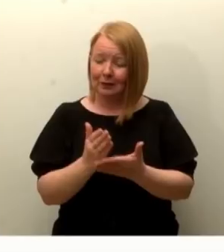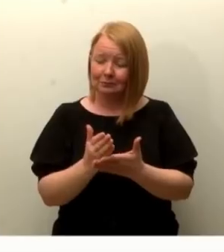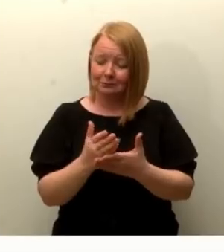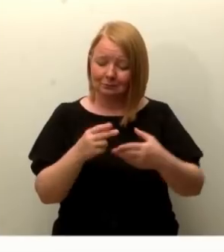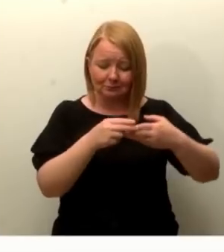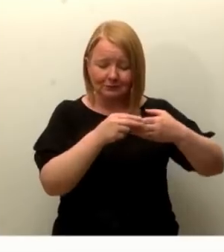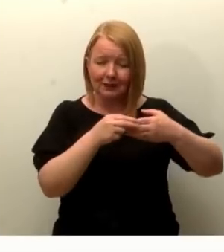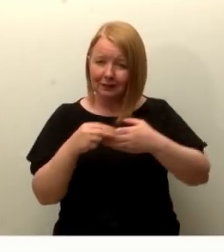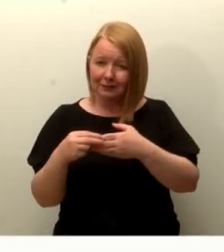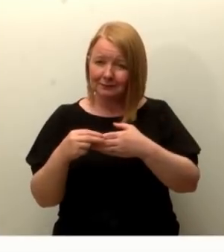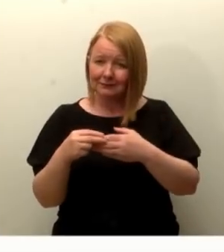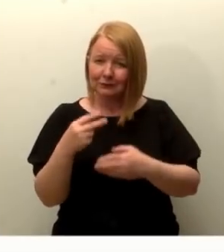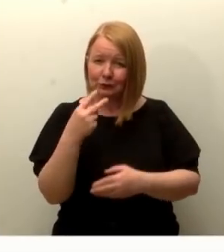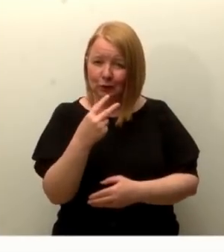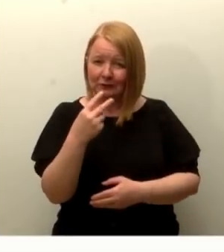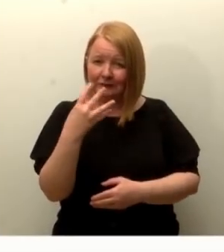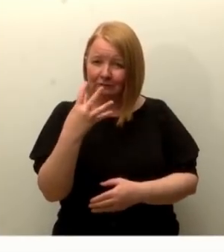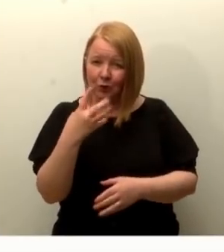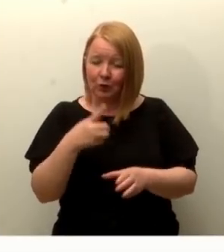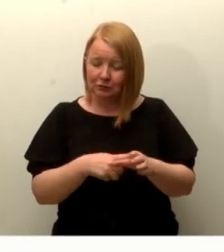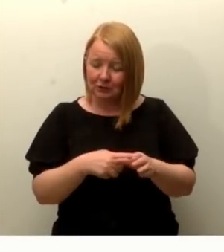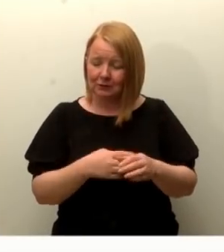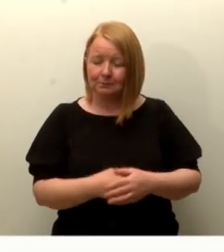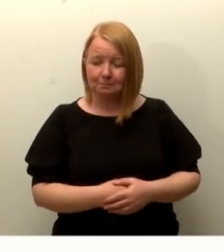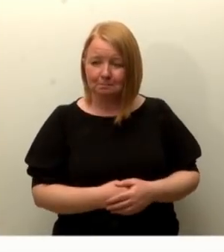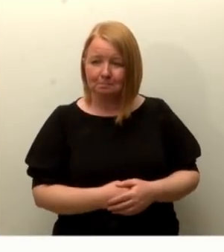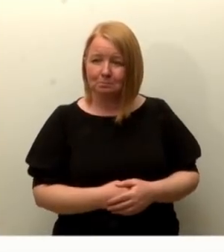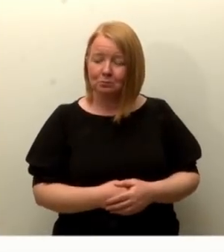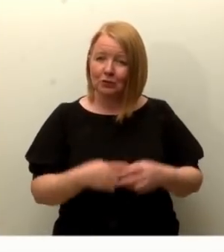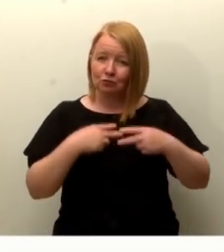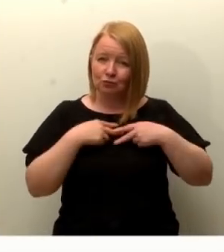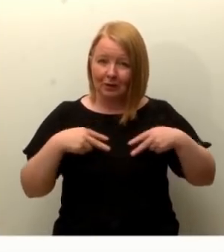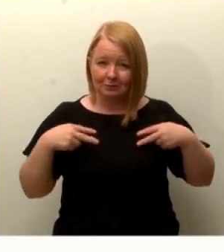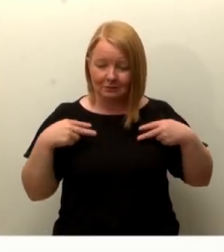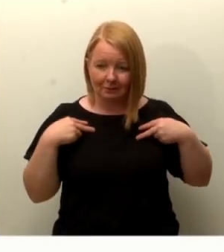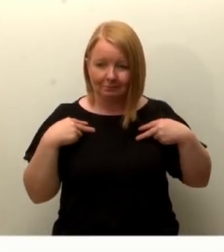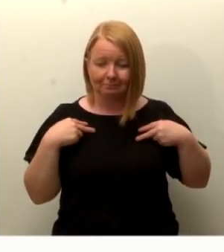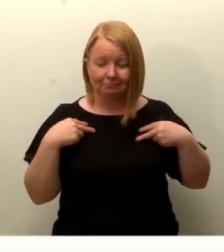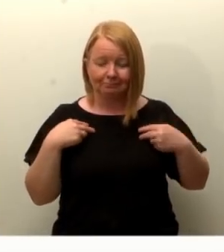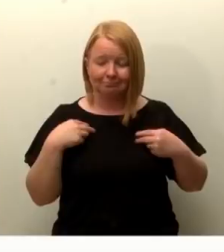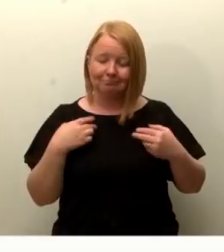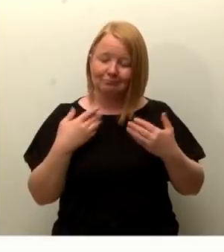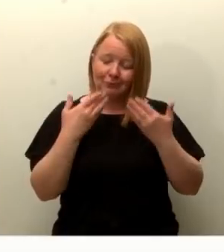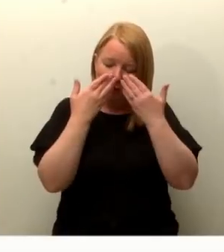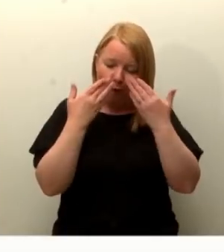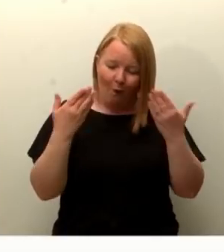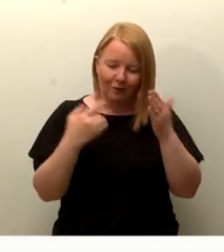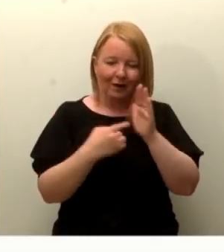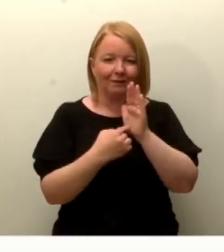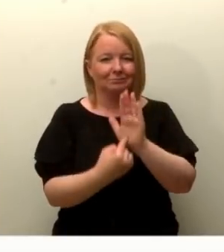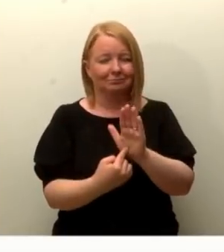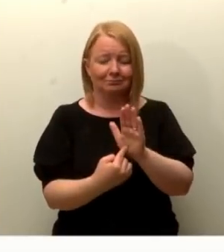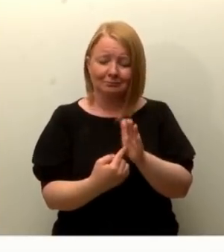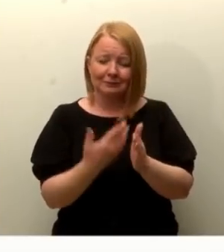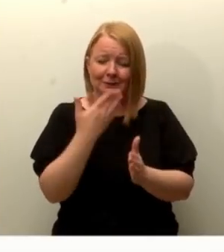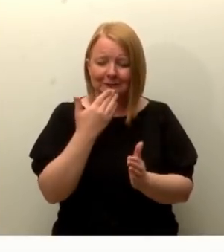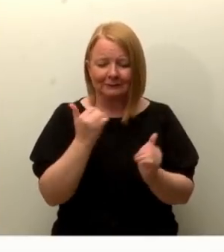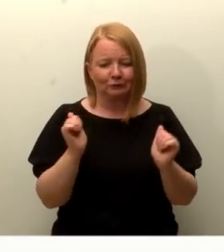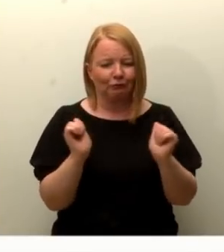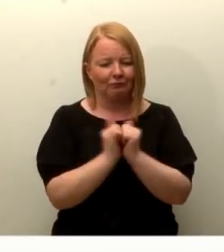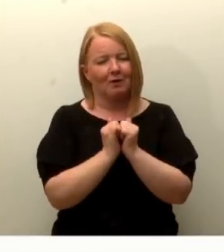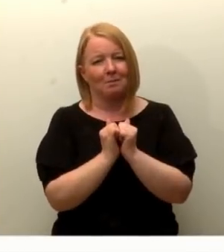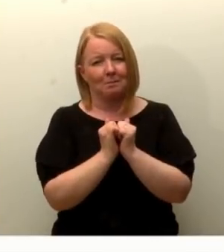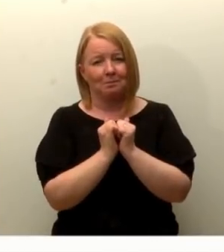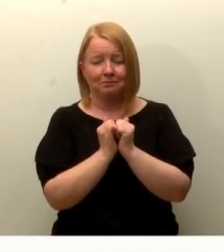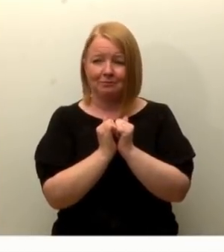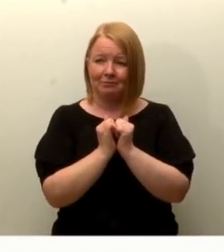lead for the last 24 years. Chancellor, I have the honor to invite you to confer upon